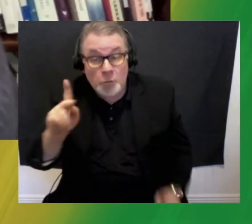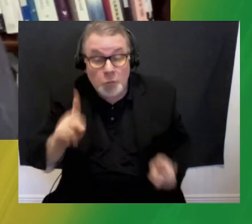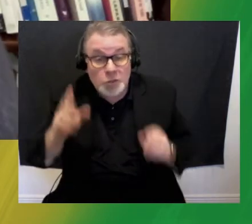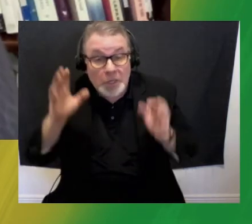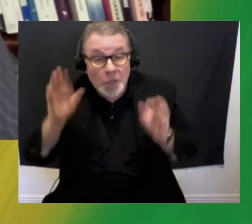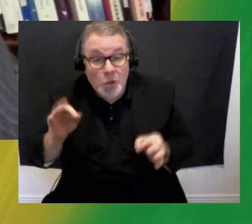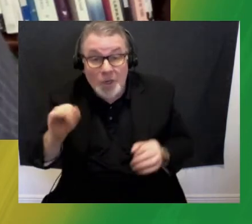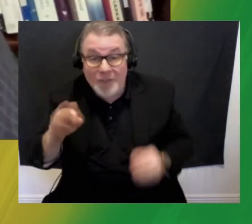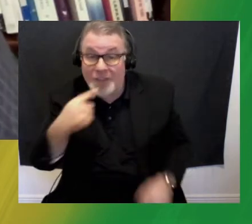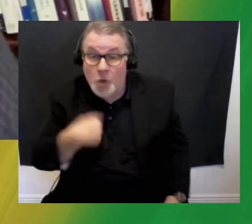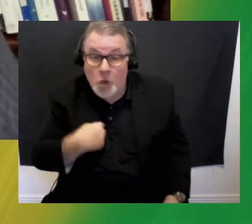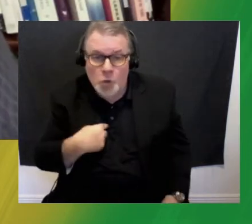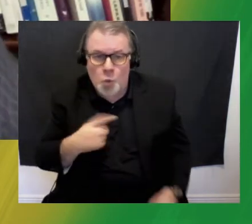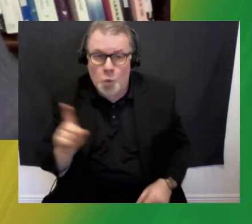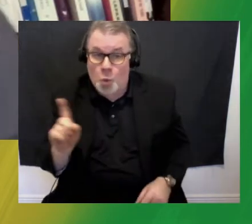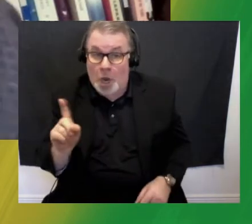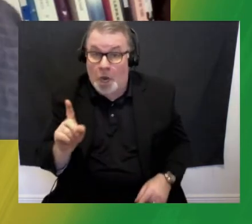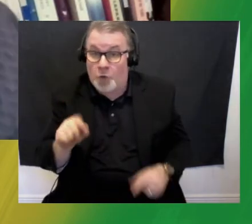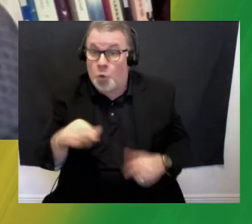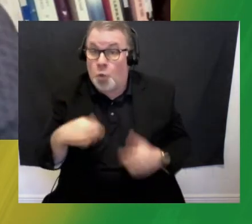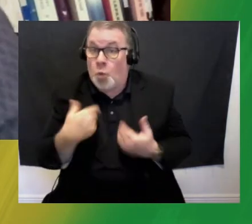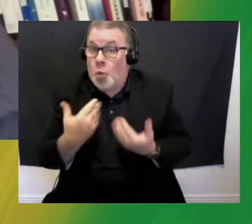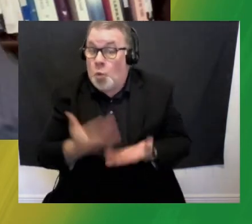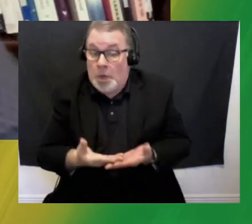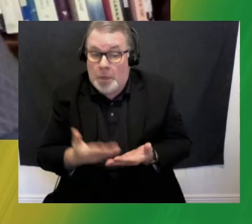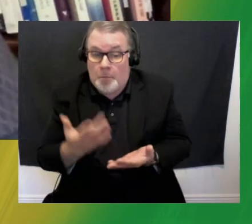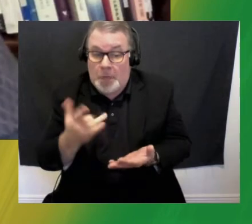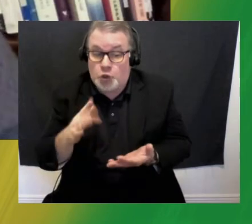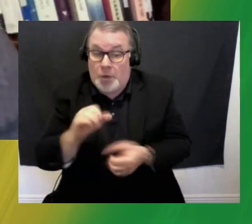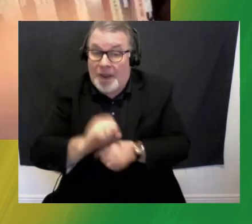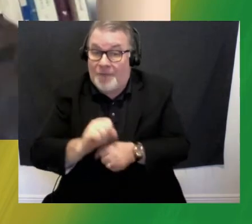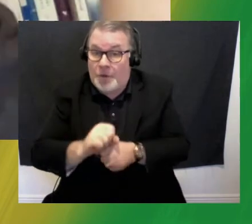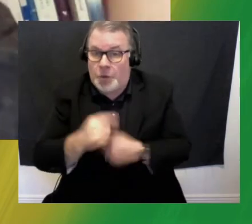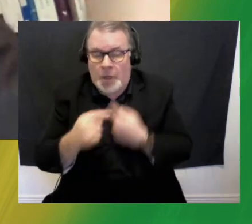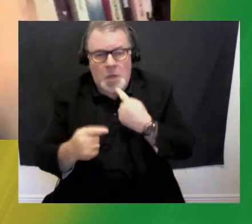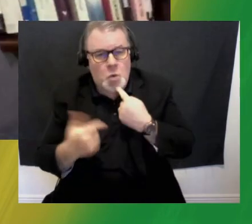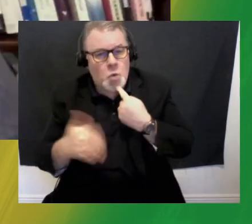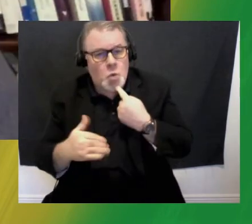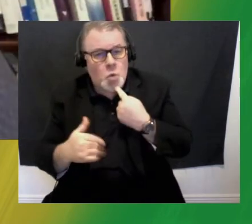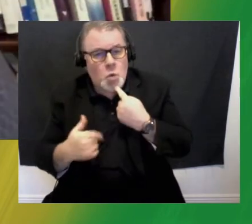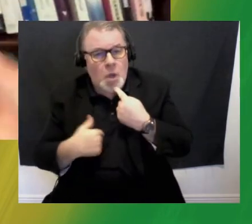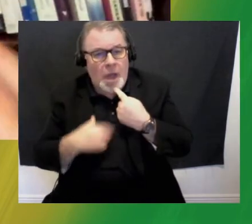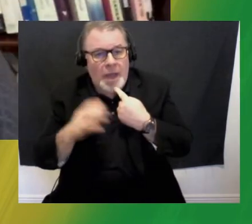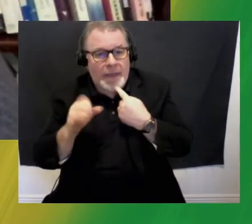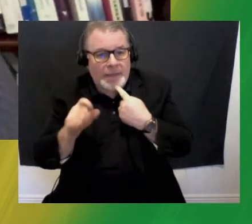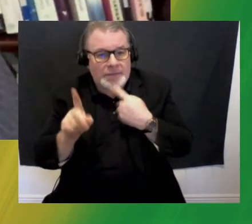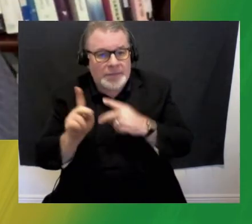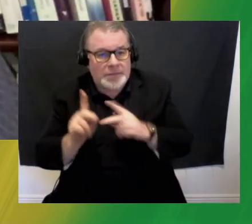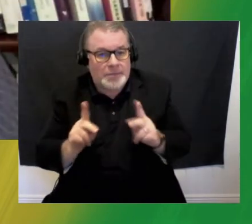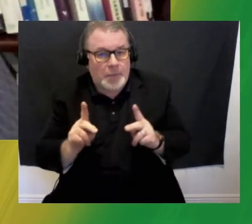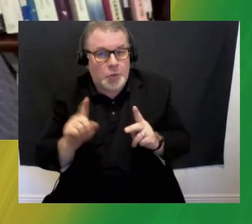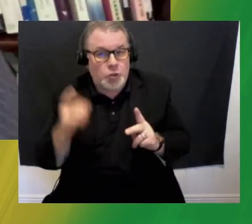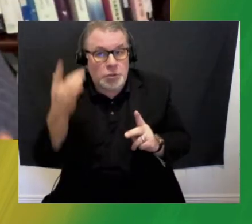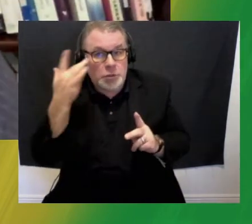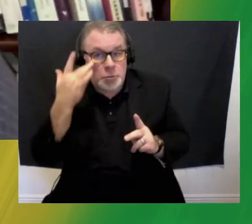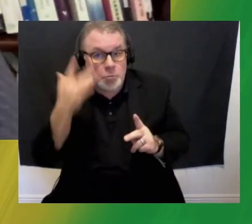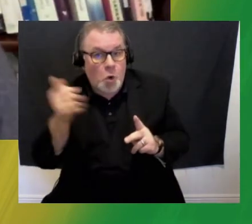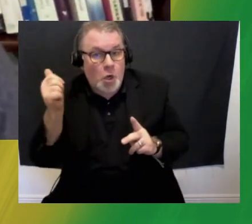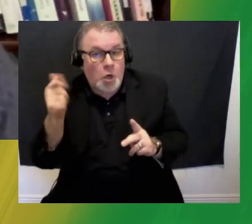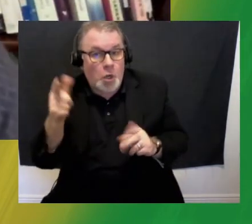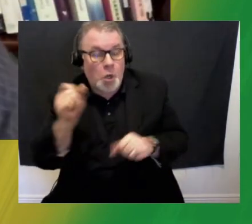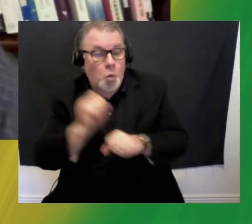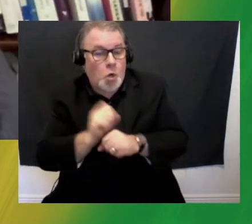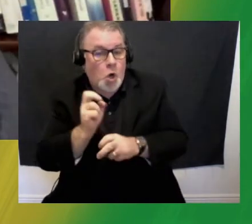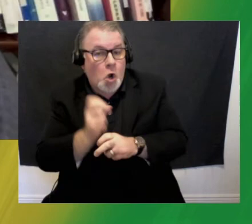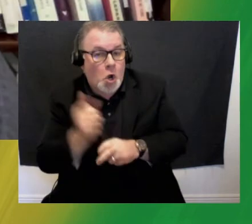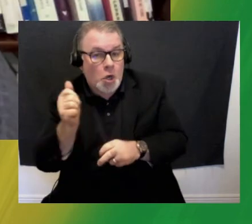told that wherever you end up is all about your own effort? You're going to go, well, gosh, I guess these people up here, they're just smarter, right? They just work harder.